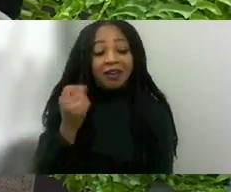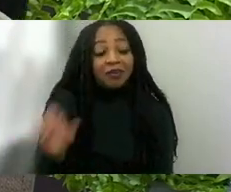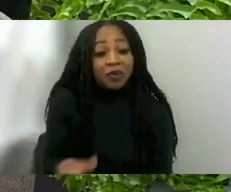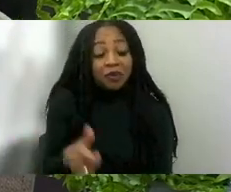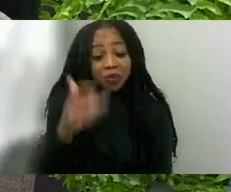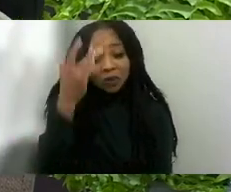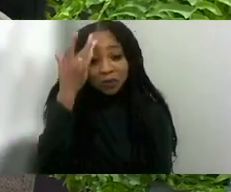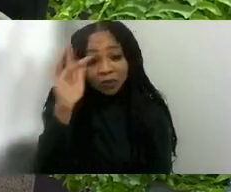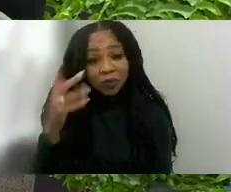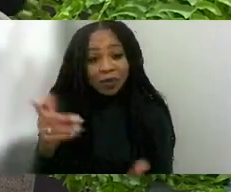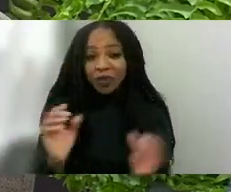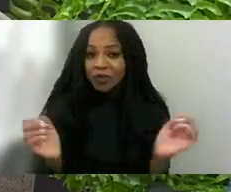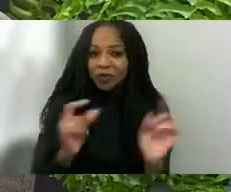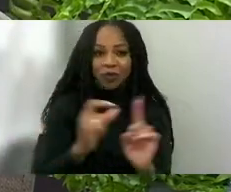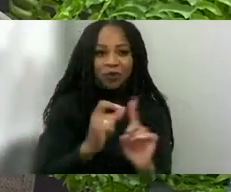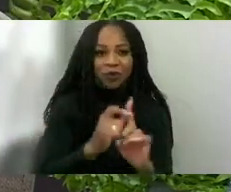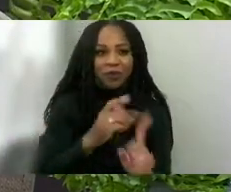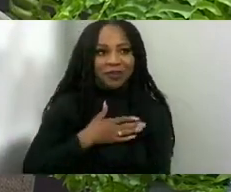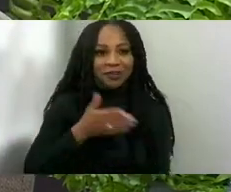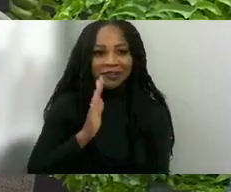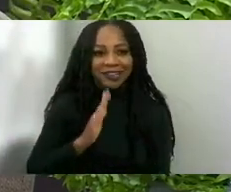no words. Oh my goodness.